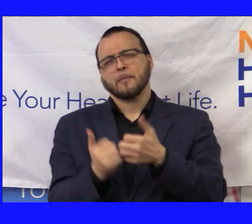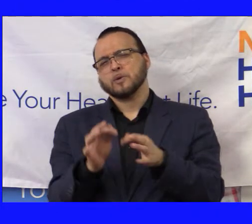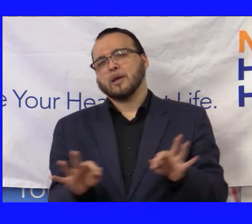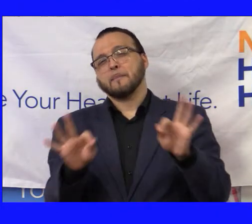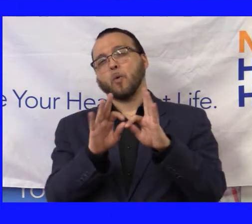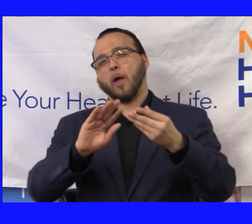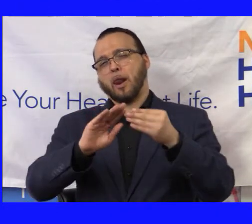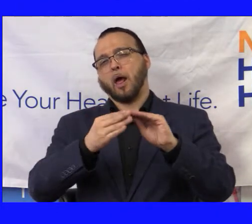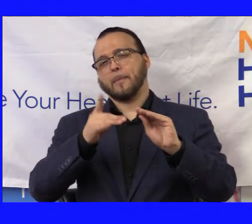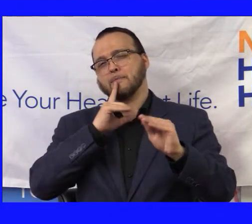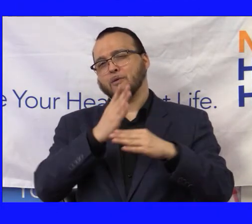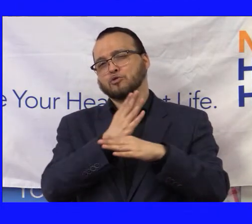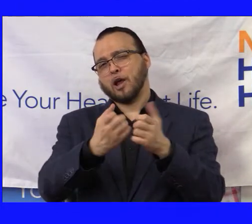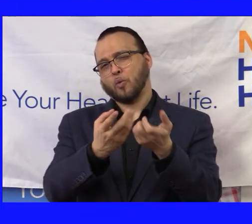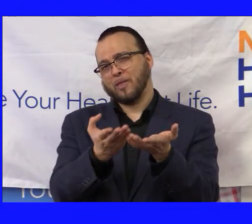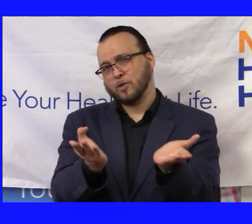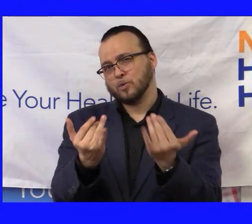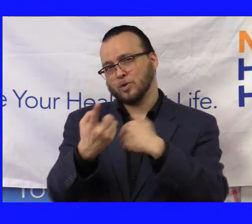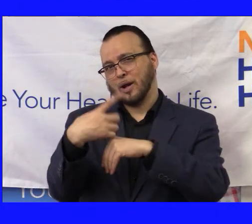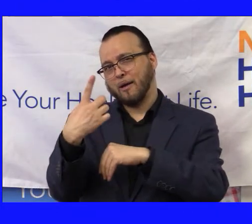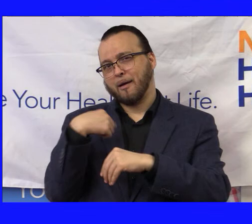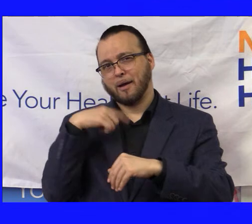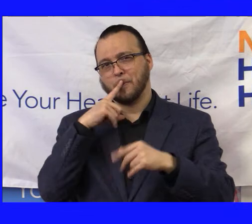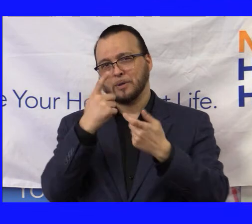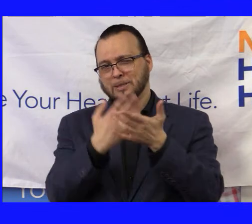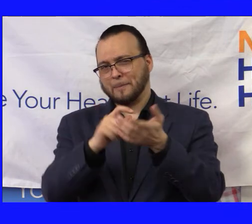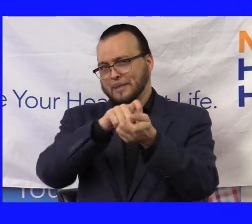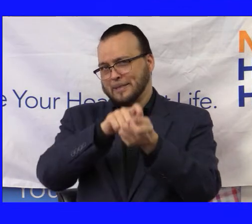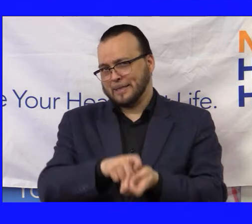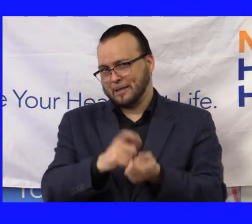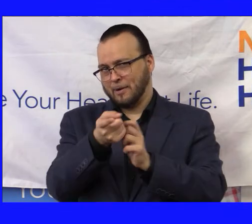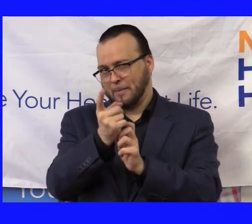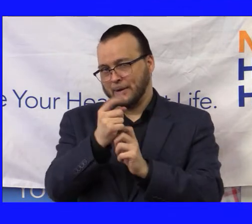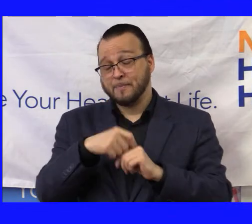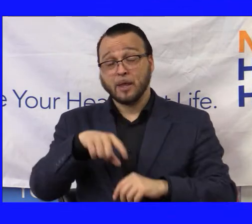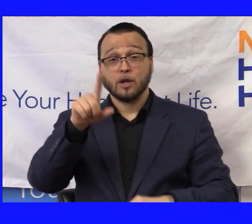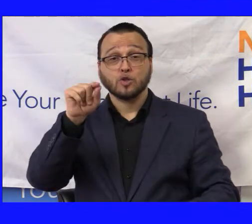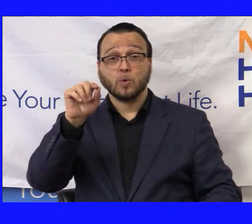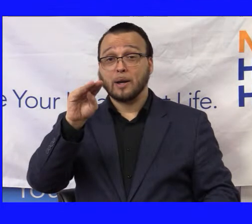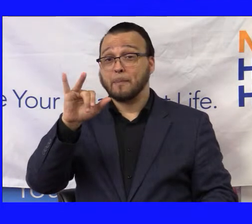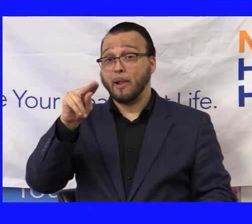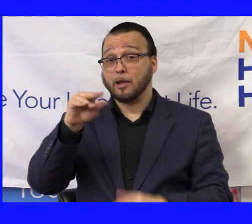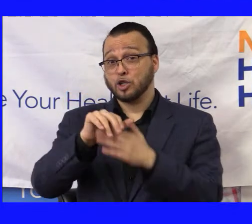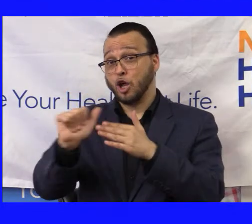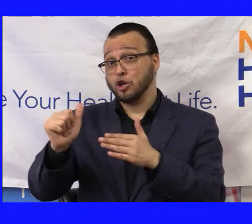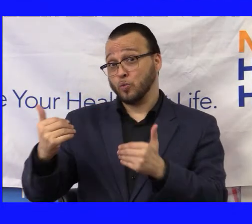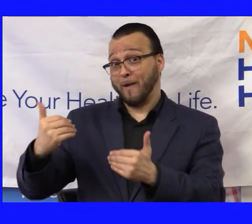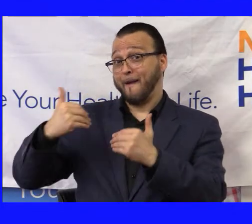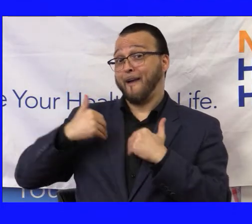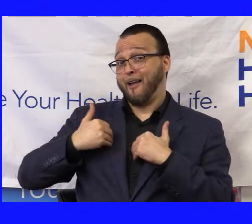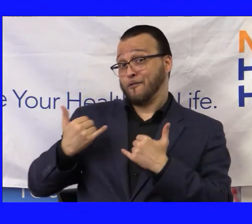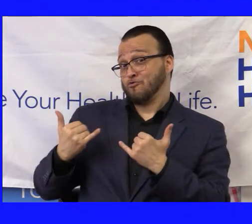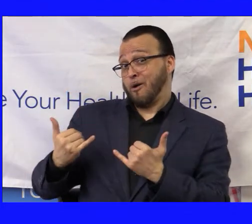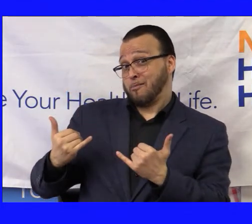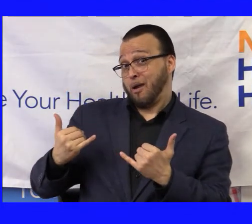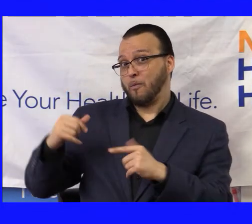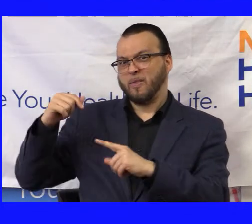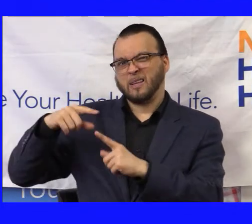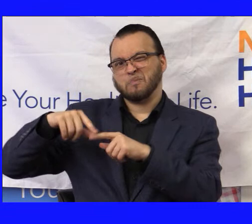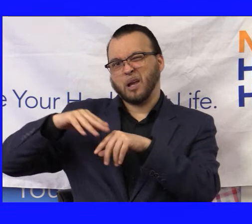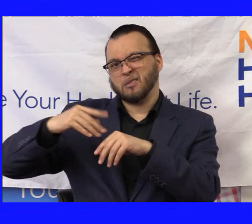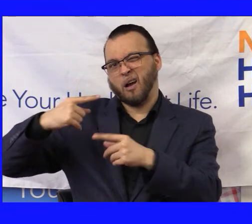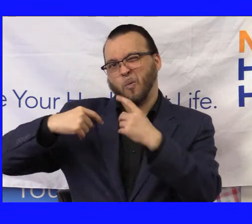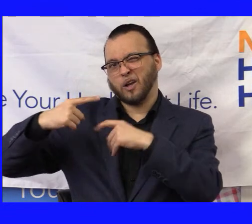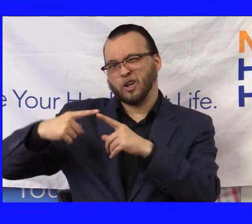share with you today, so I'll go into a little detail for a moment, is the $20 million that we have right now. This is based on questions that